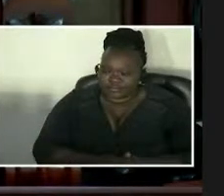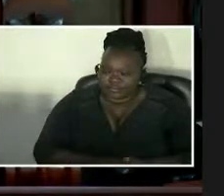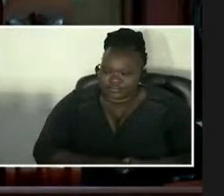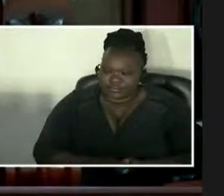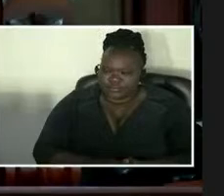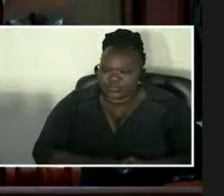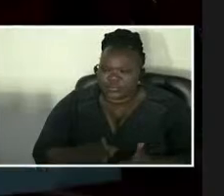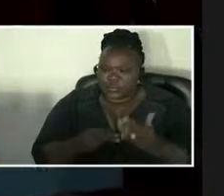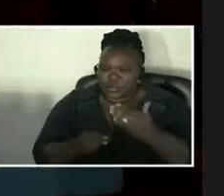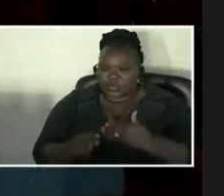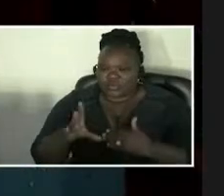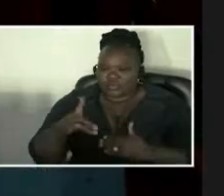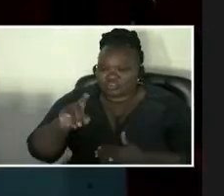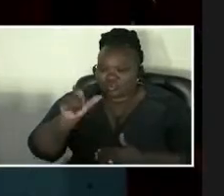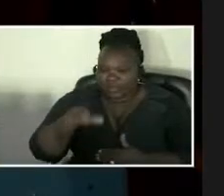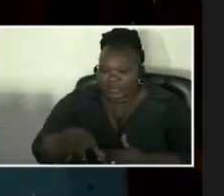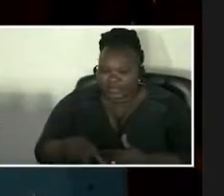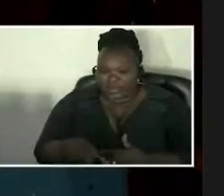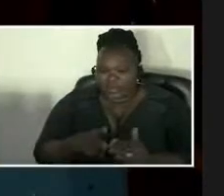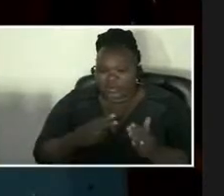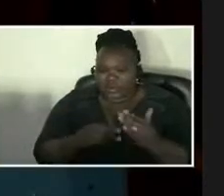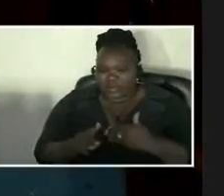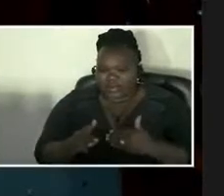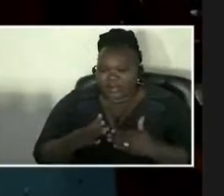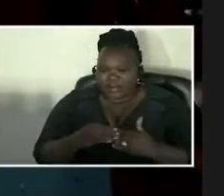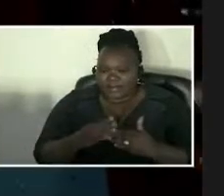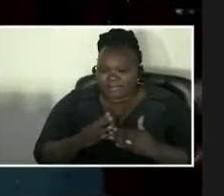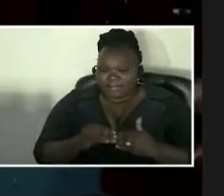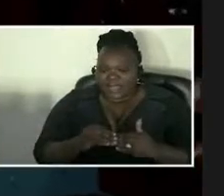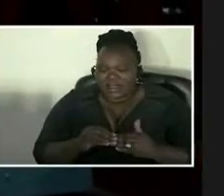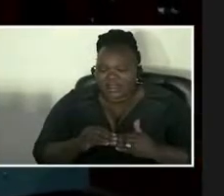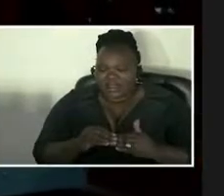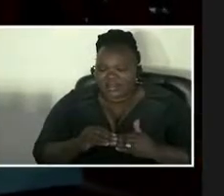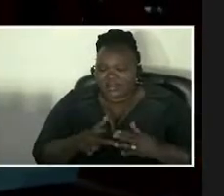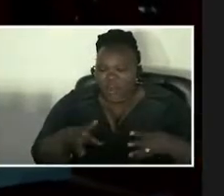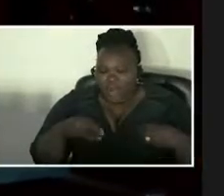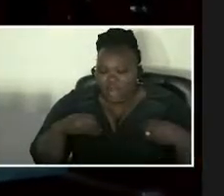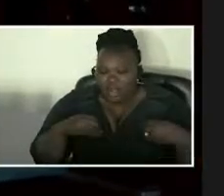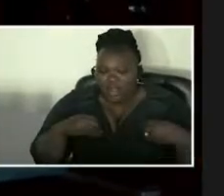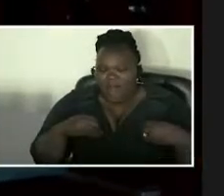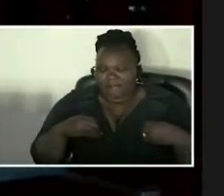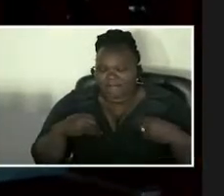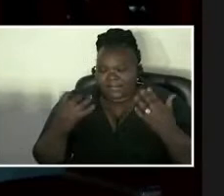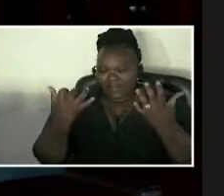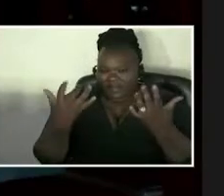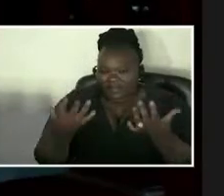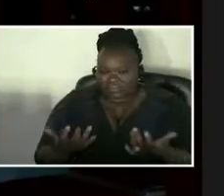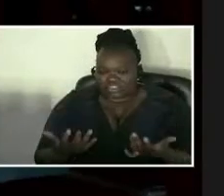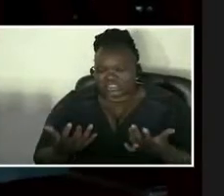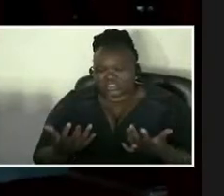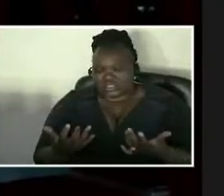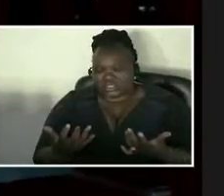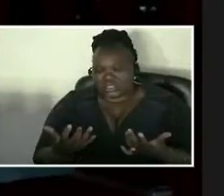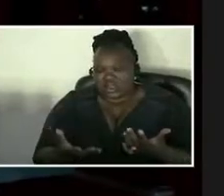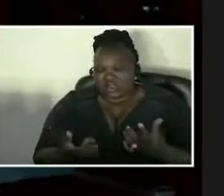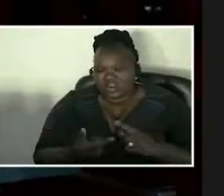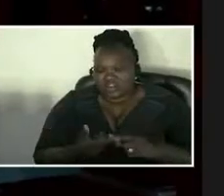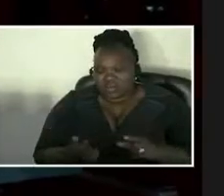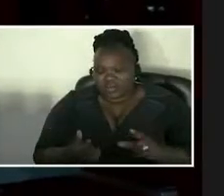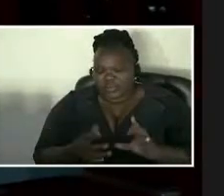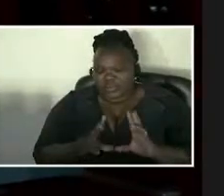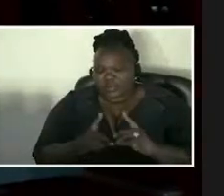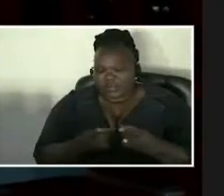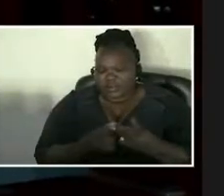honorable members we welcome the 49 billion budget allocated to the department of health for the